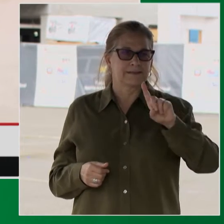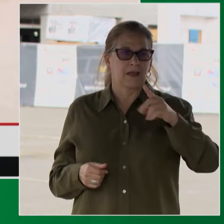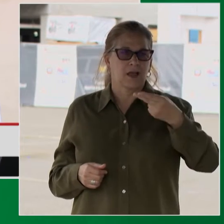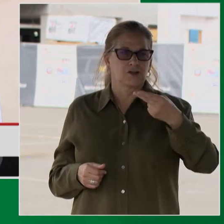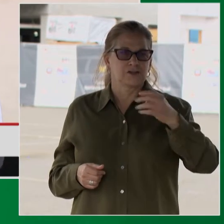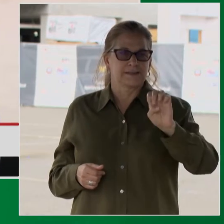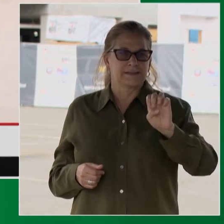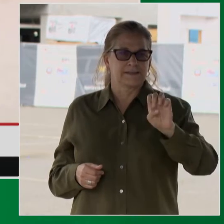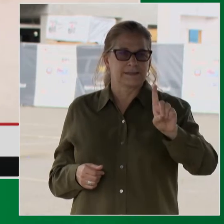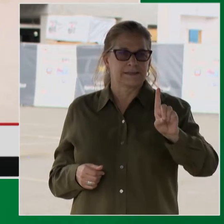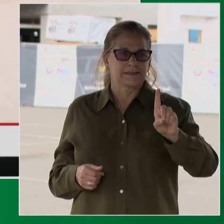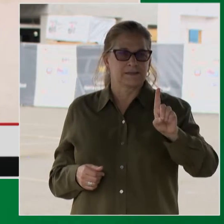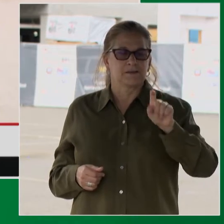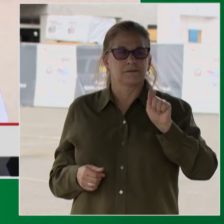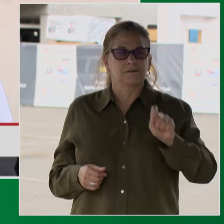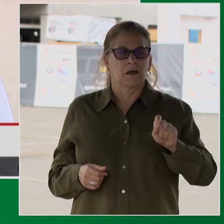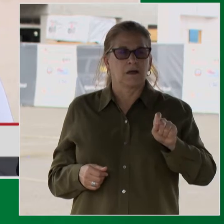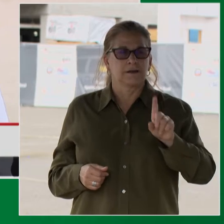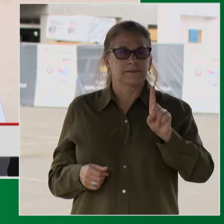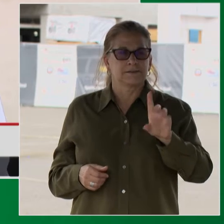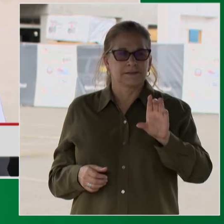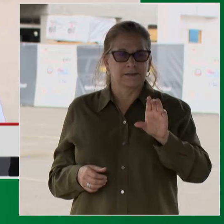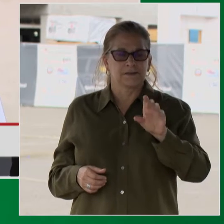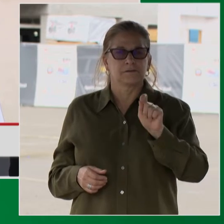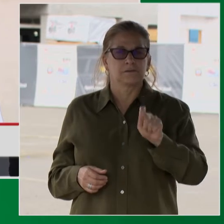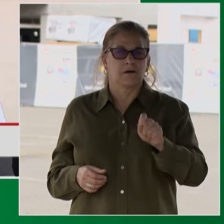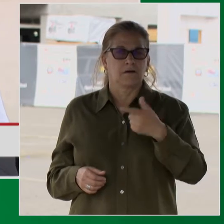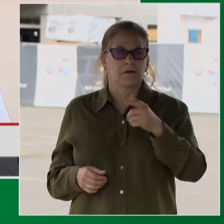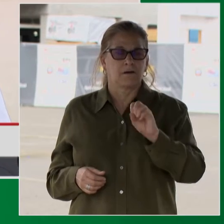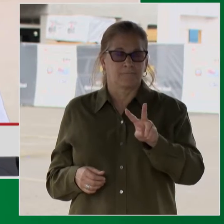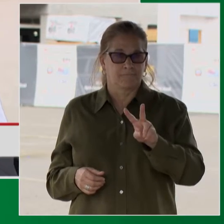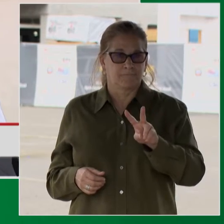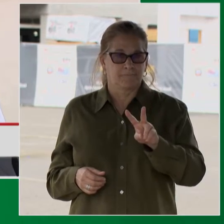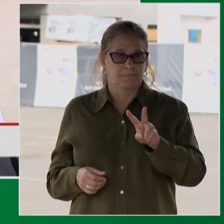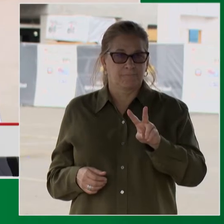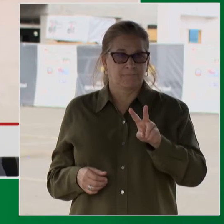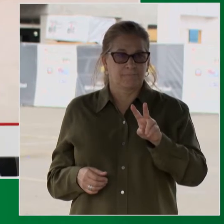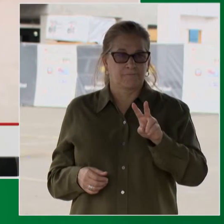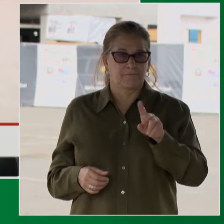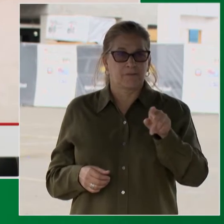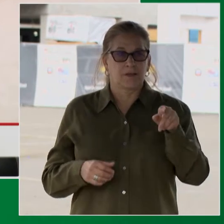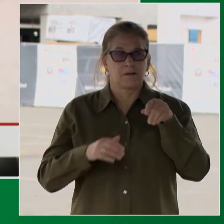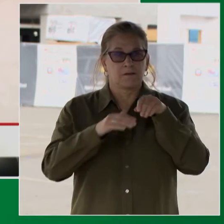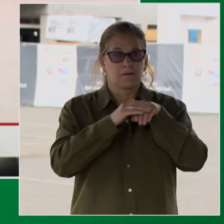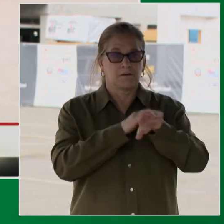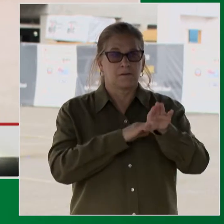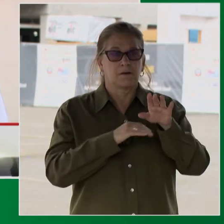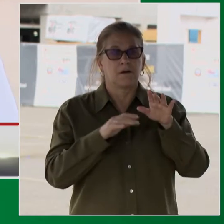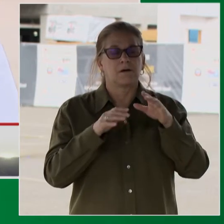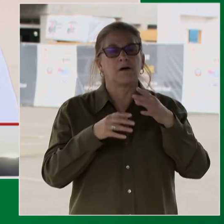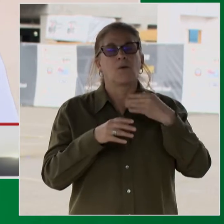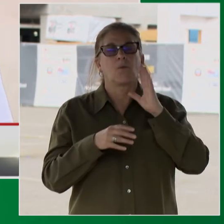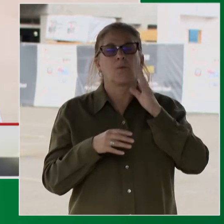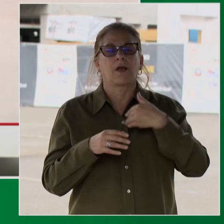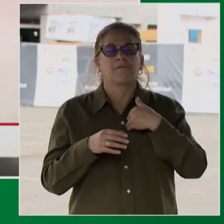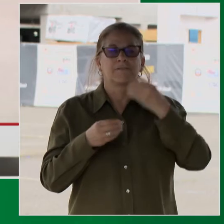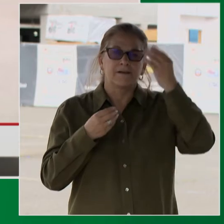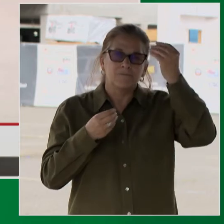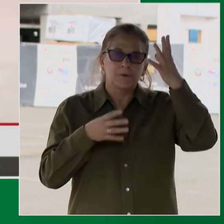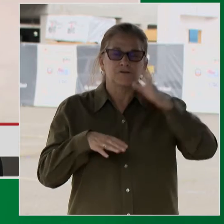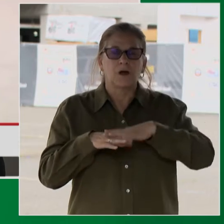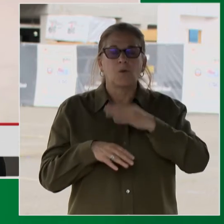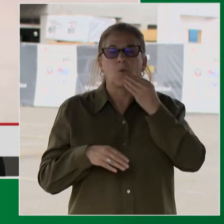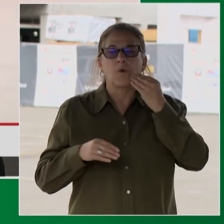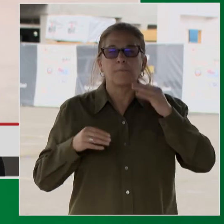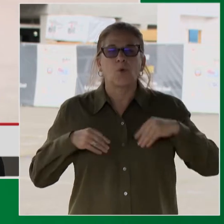dhcd.dc.gov and click on home ownership, and you will find the list of organizations where you can begin that application process. And then you work with